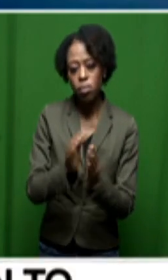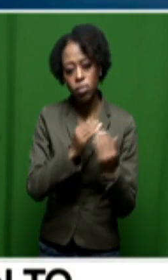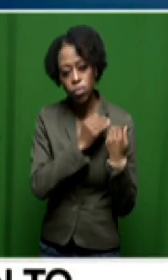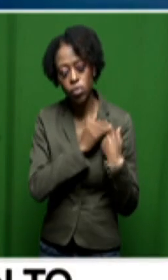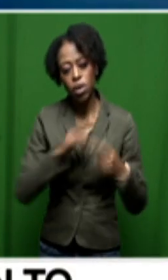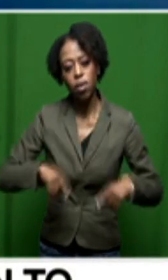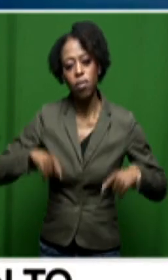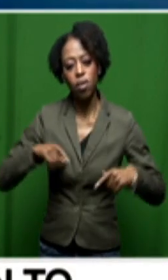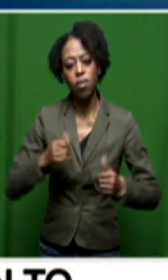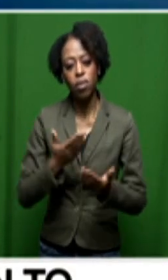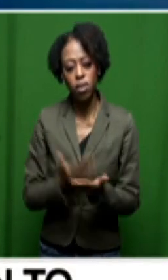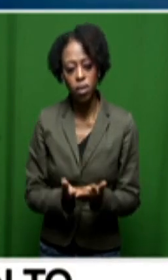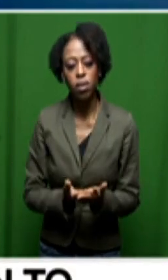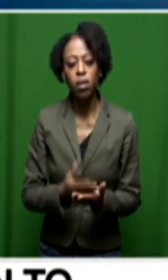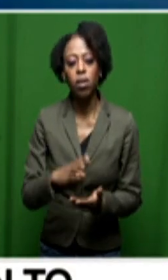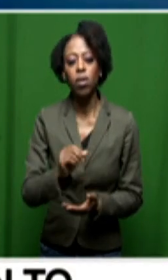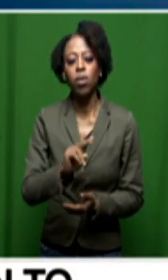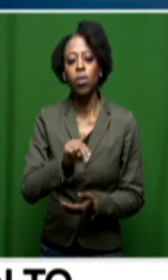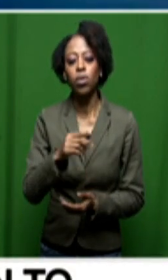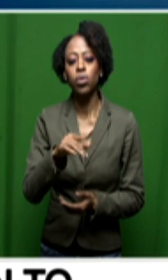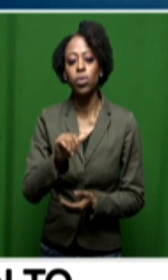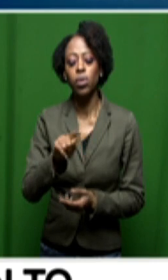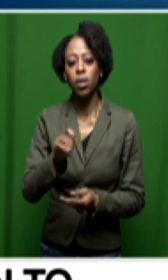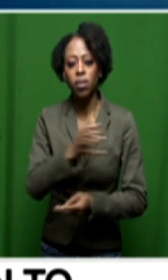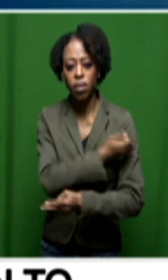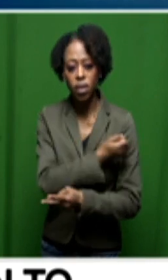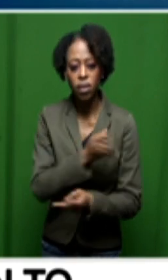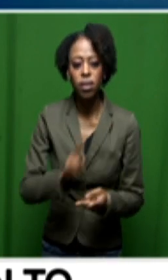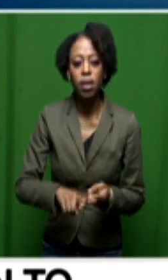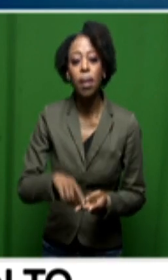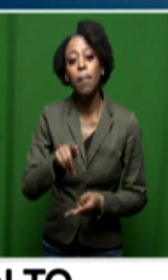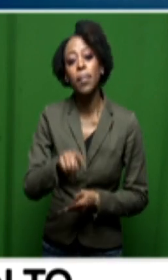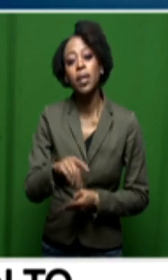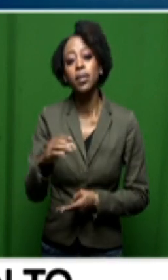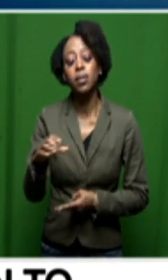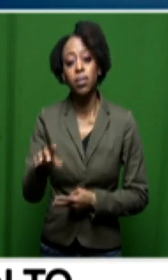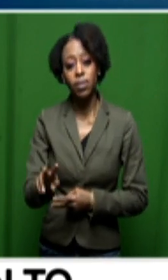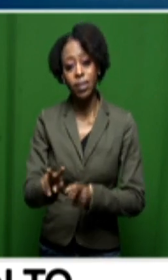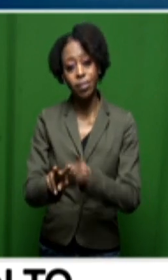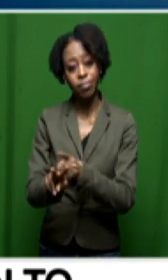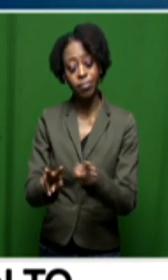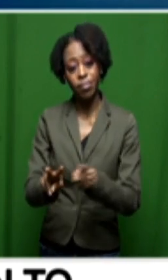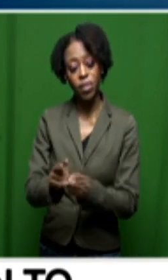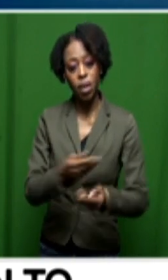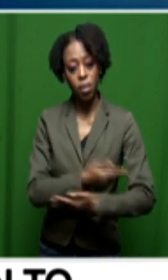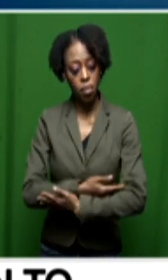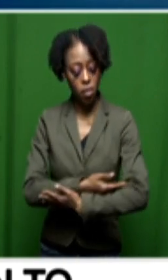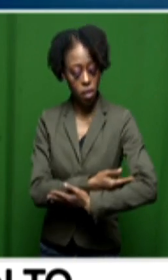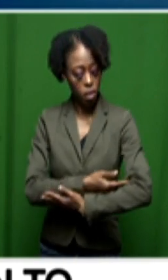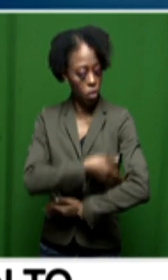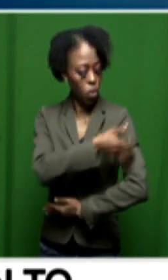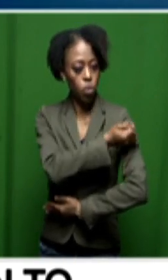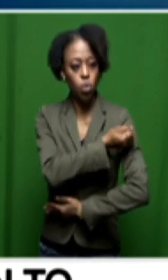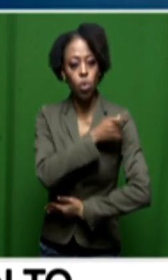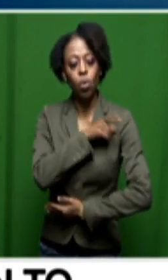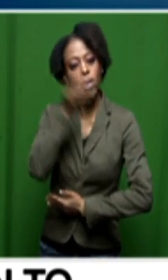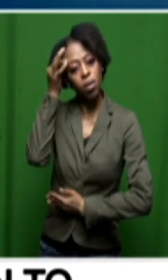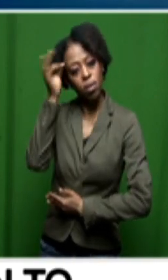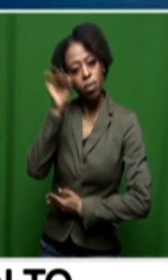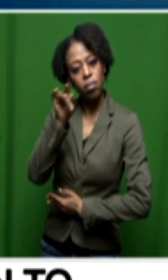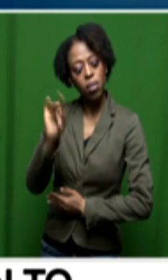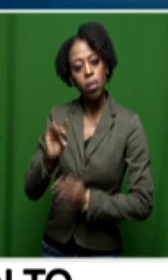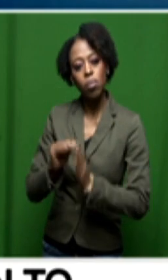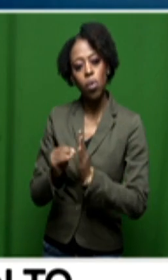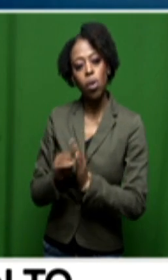like pneumococcal conjugate vaccines, that's PCVs. These are the jabs babies get as part of the government's